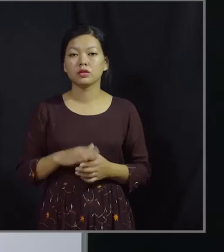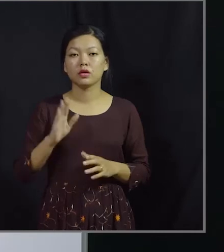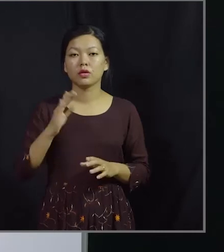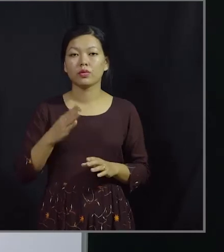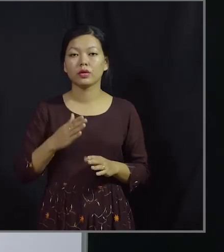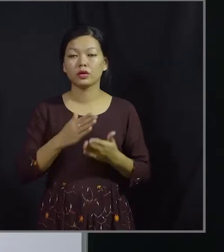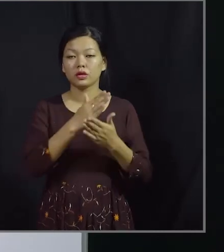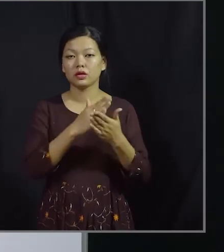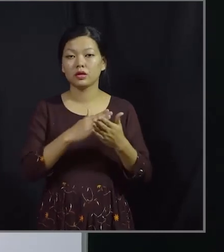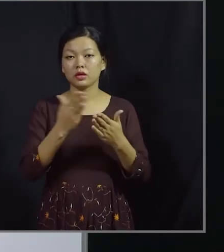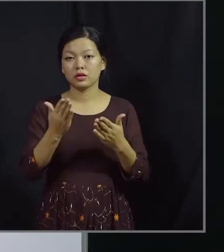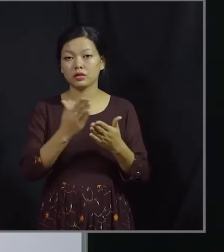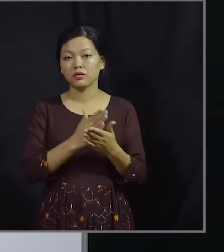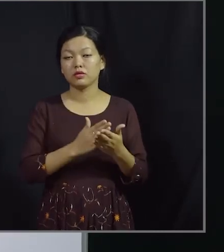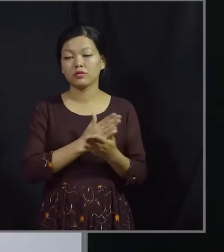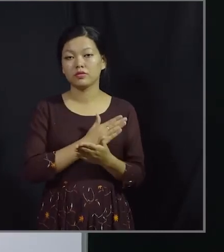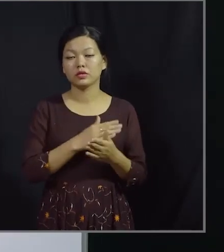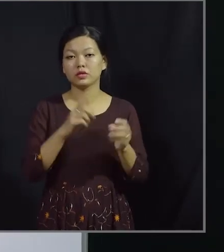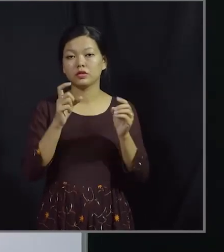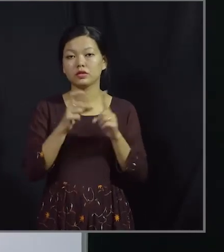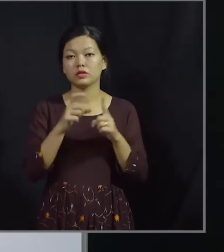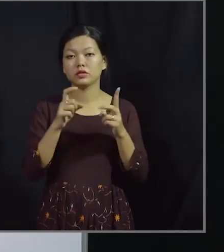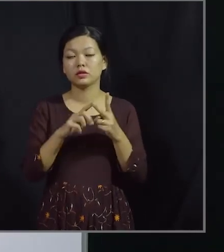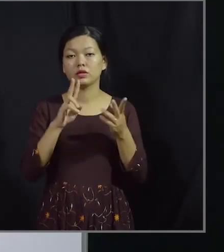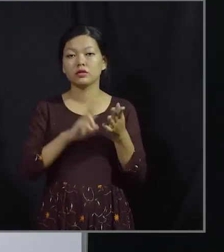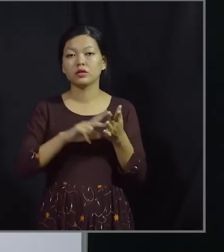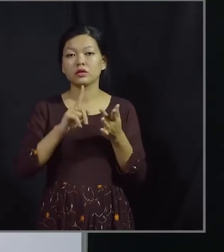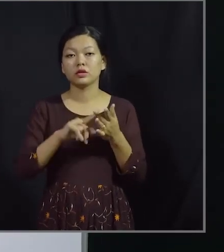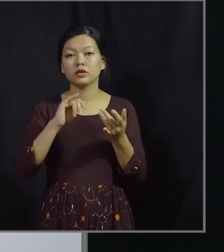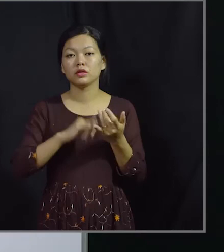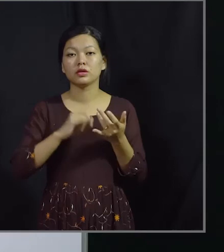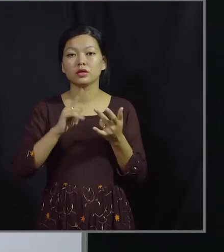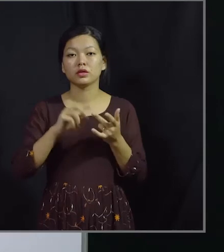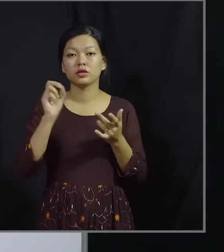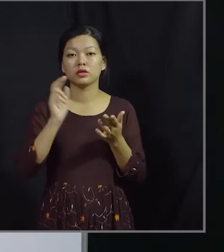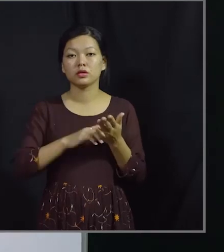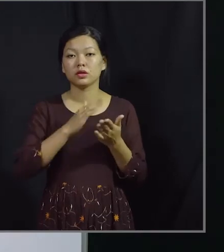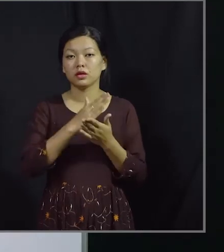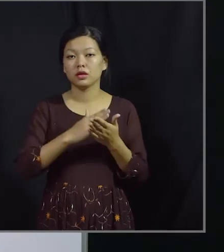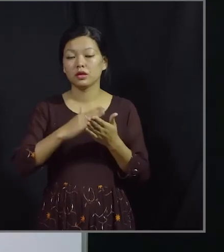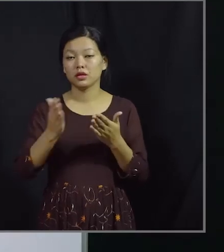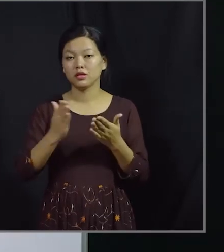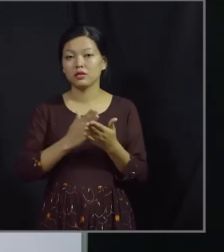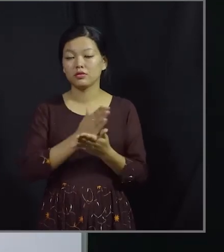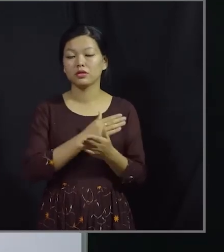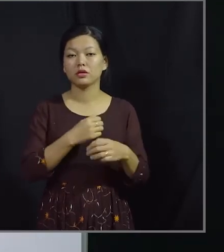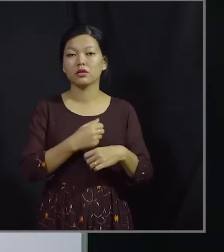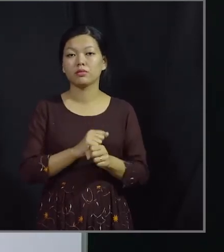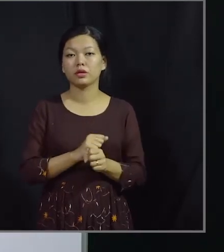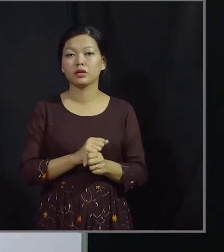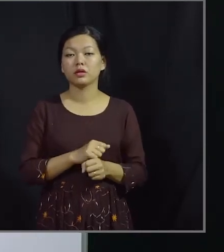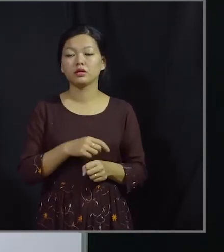full amount, if there are deficiency, the partner has to bring in. If there is a shortage, deficiency, the partner